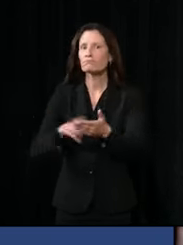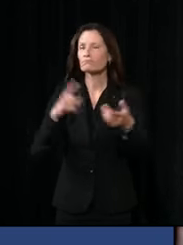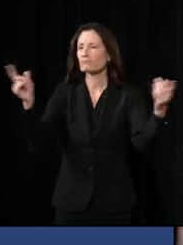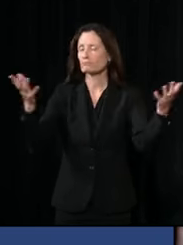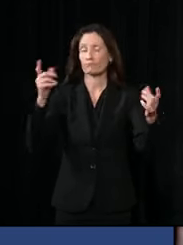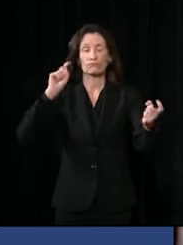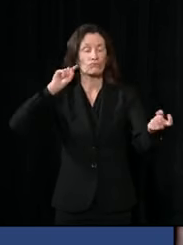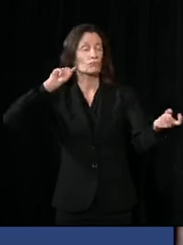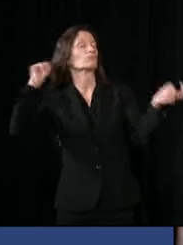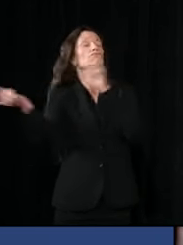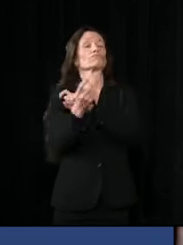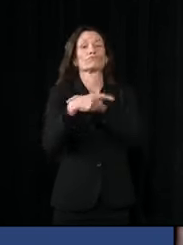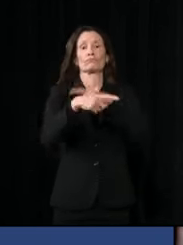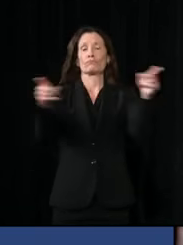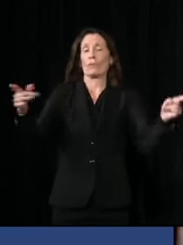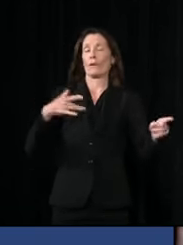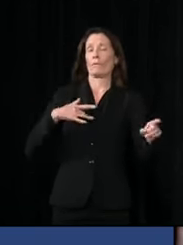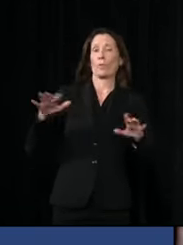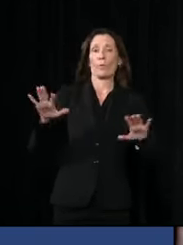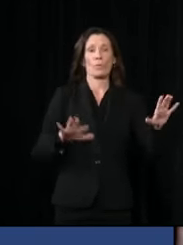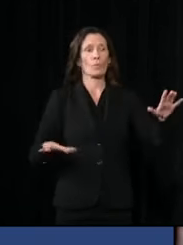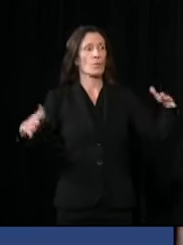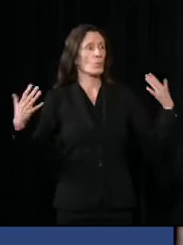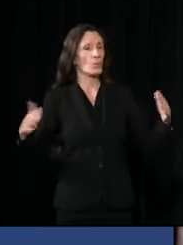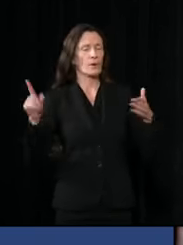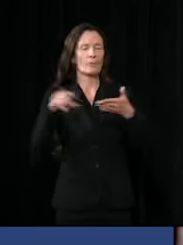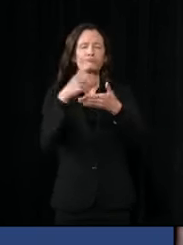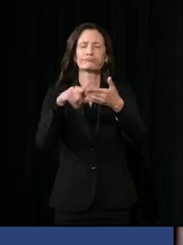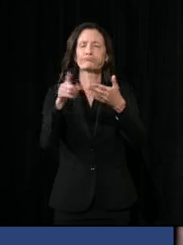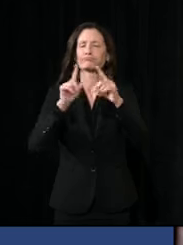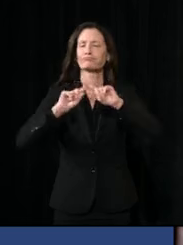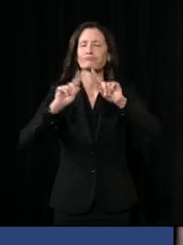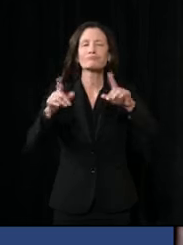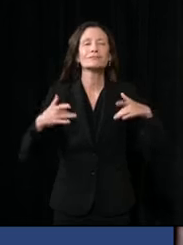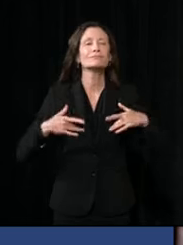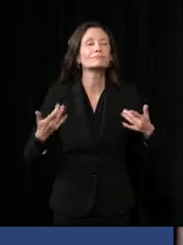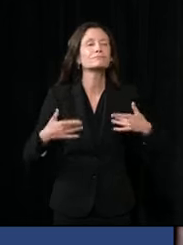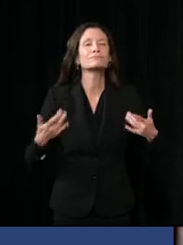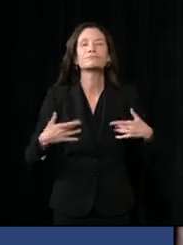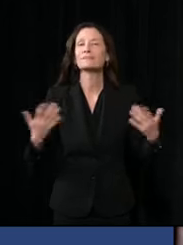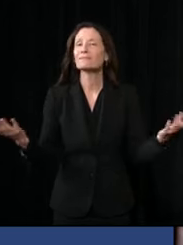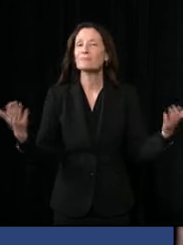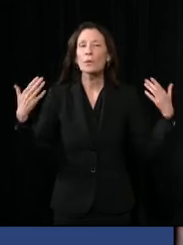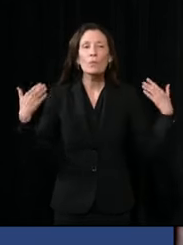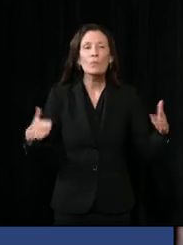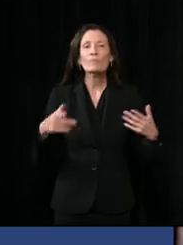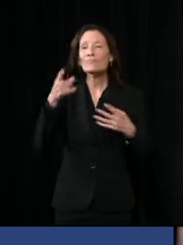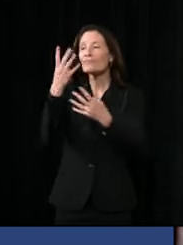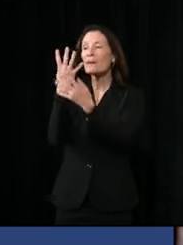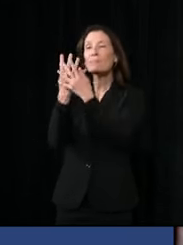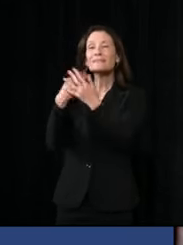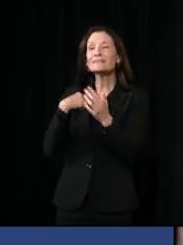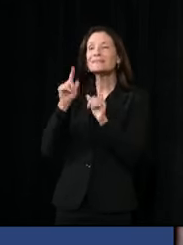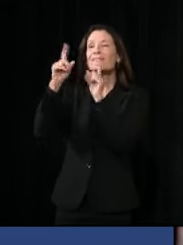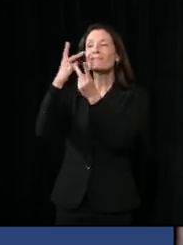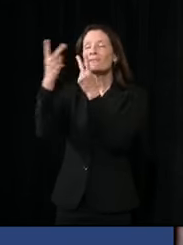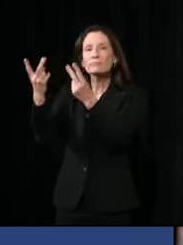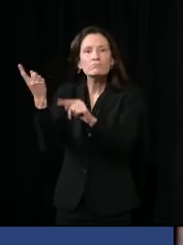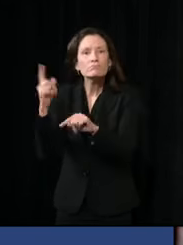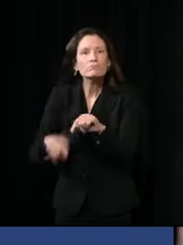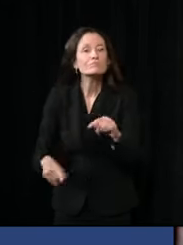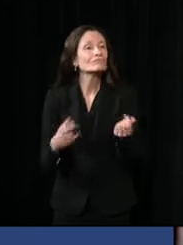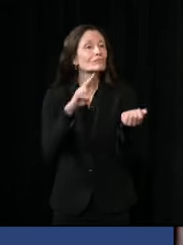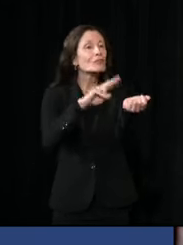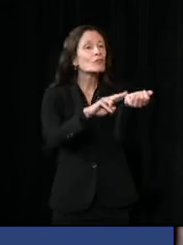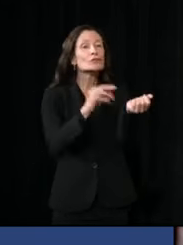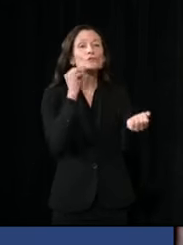abruptly canceled. We implemented a no visitor policy in our correctional facilities and nursing homes. We can't visit our most